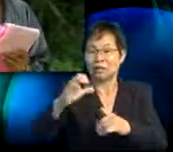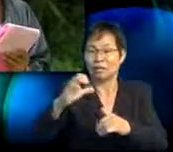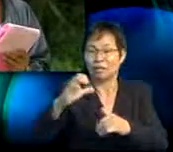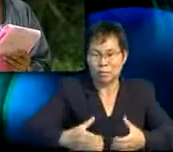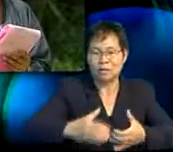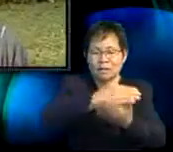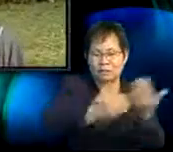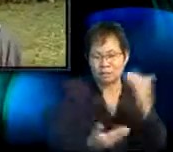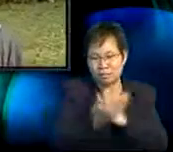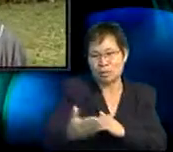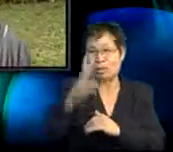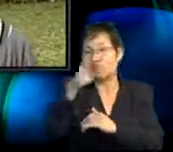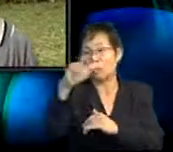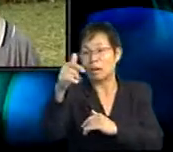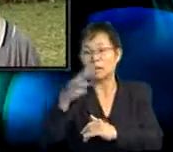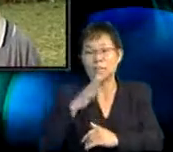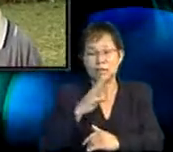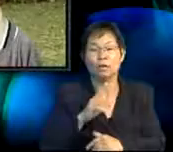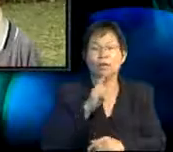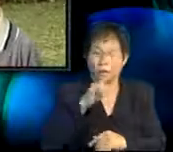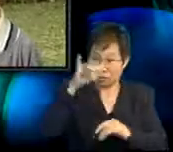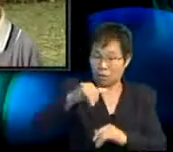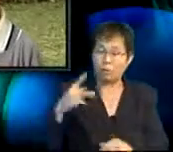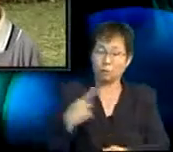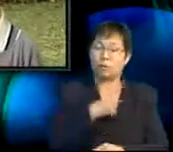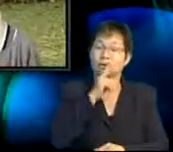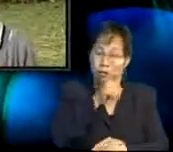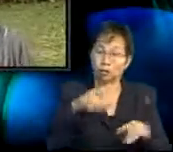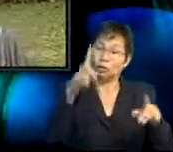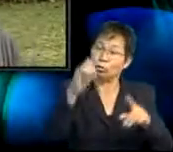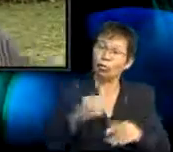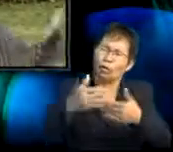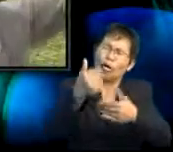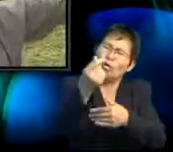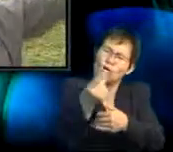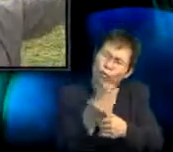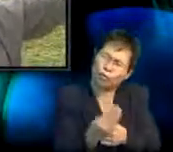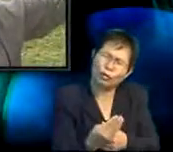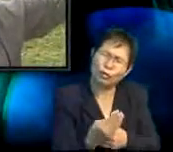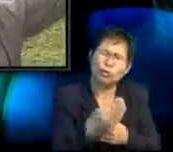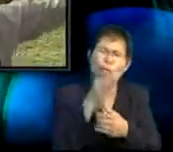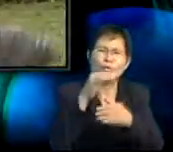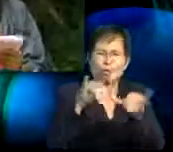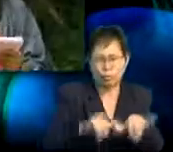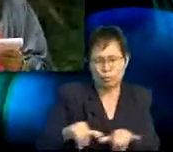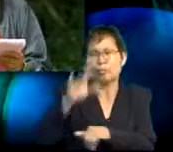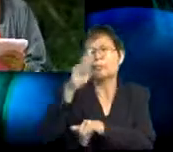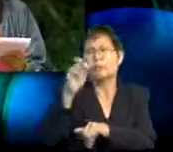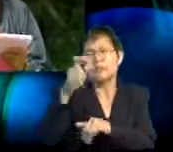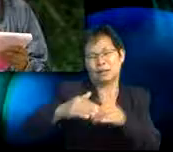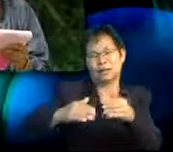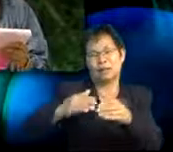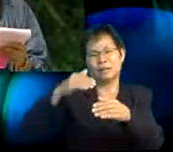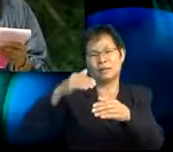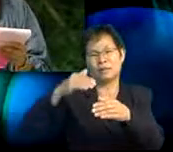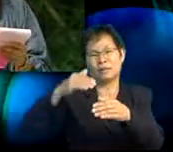said. Yes, we certainly do. It's just a few meters in that direction. But